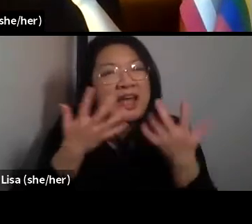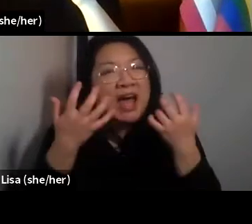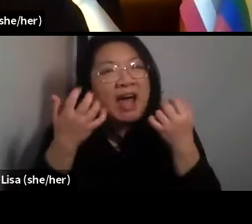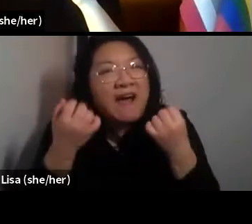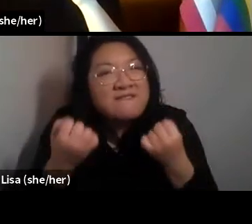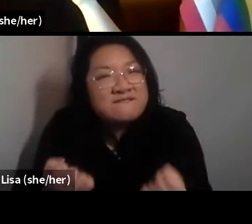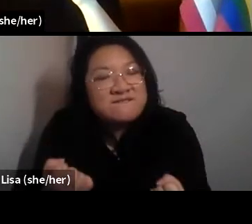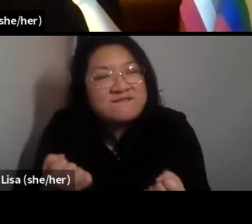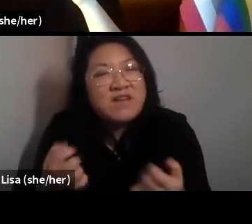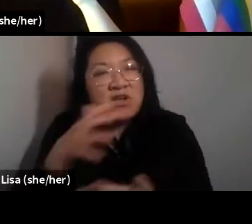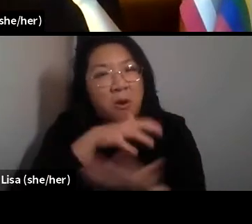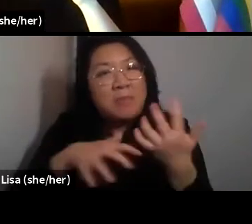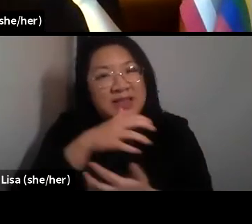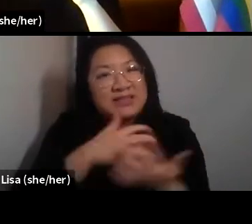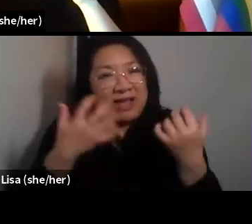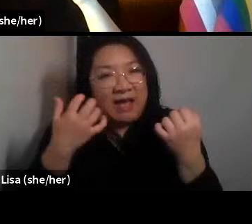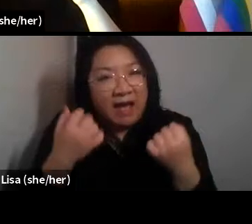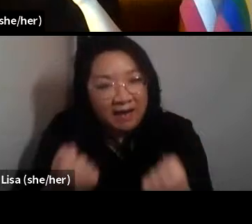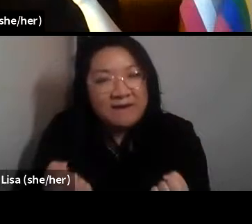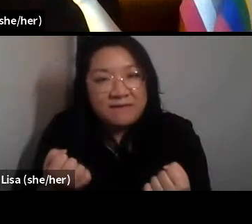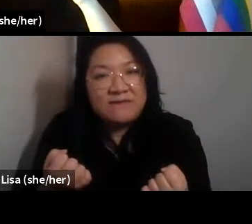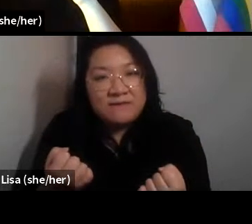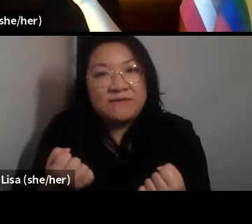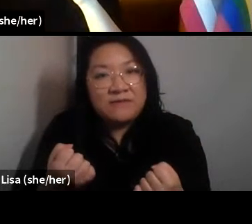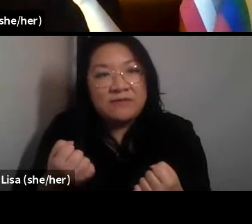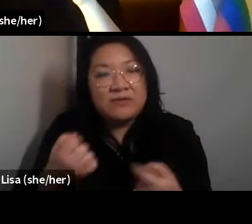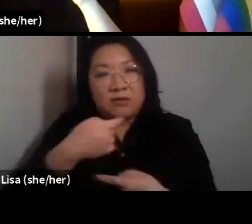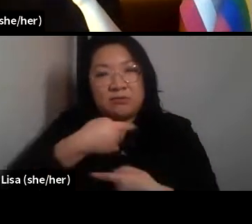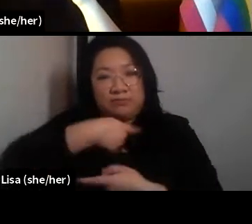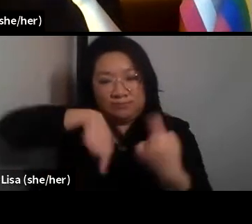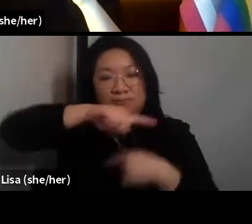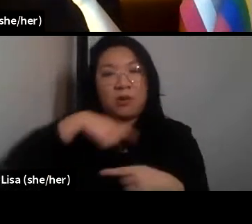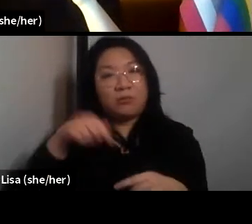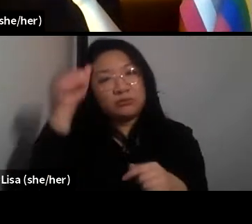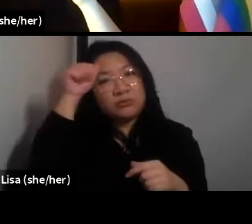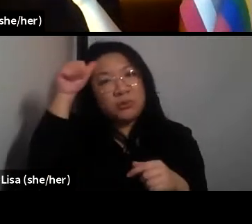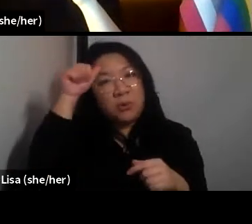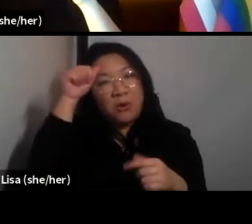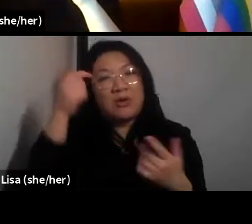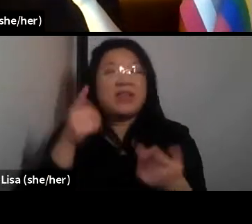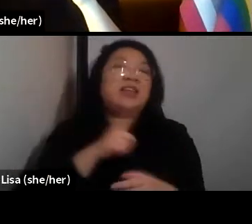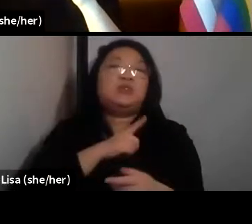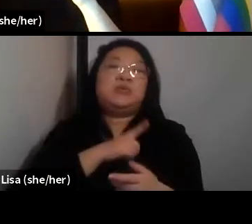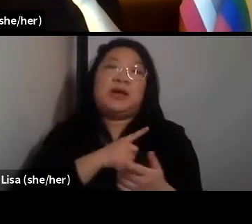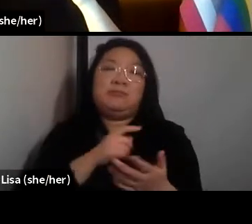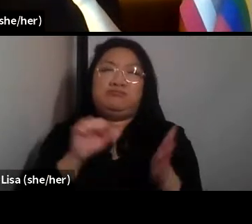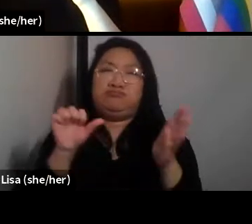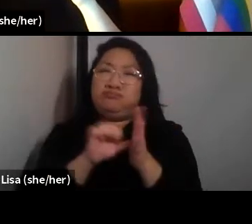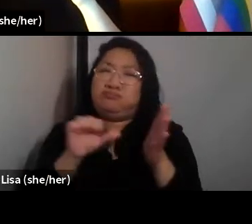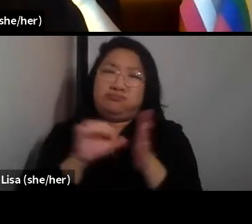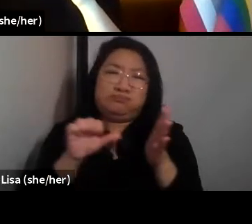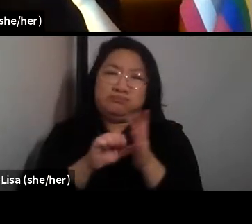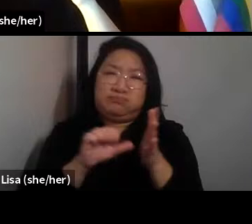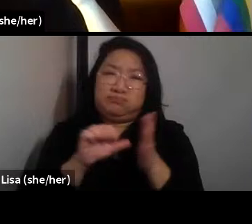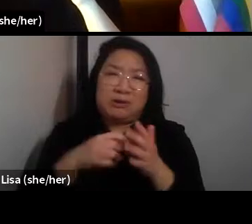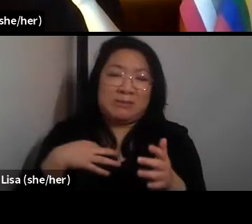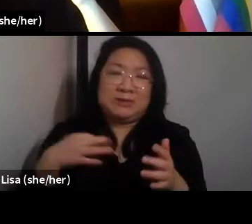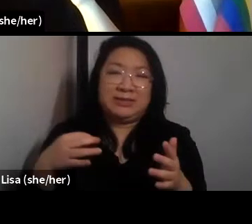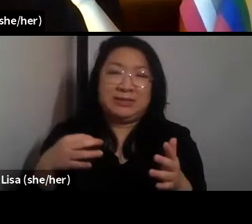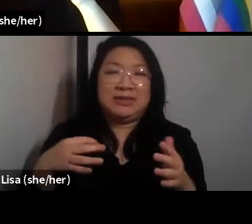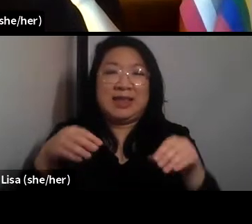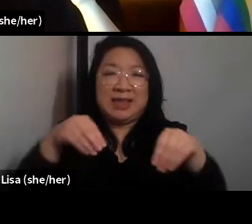complex spectrum that we all kind of know that it is. And that's why I guess it is so hard to represent asexuality. I mean,